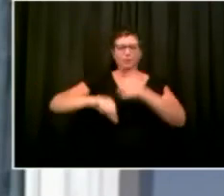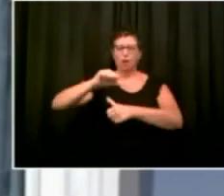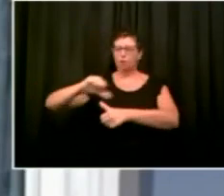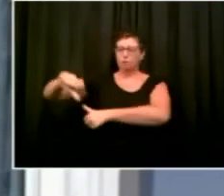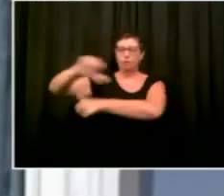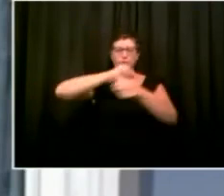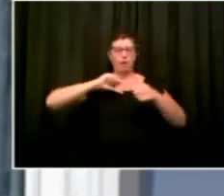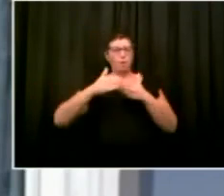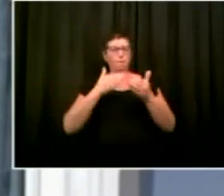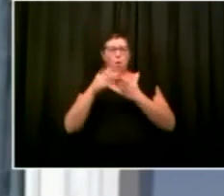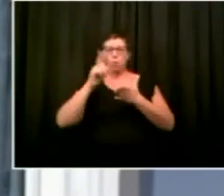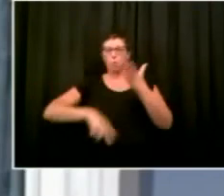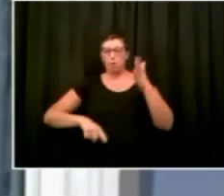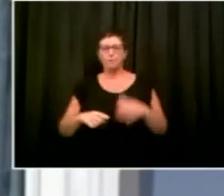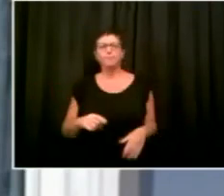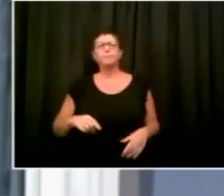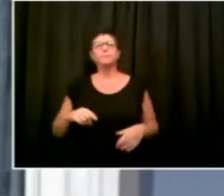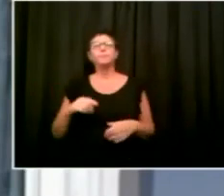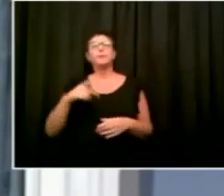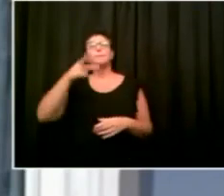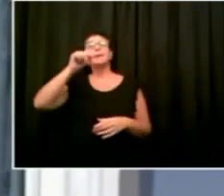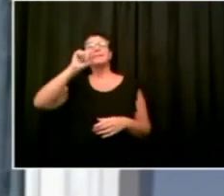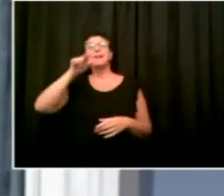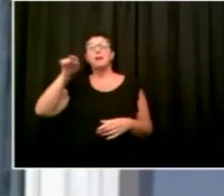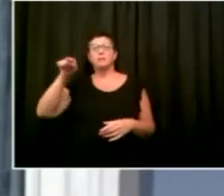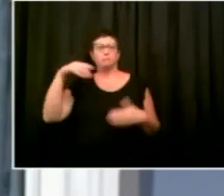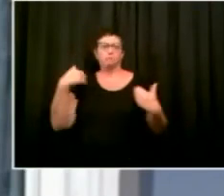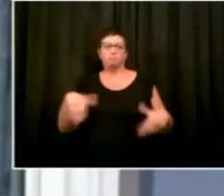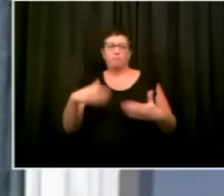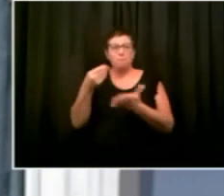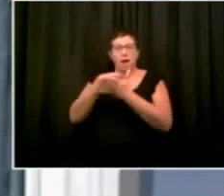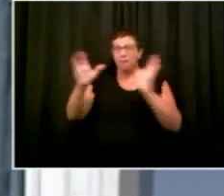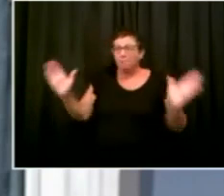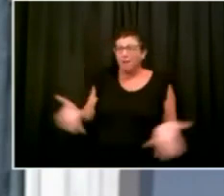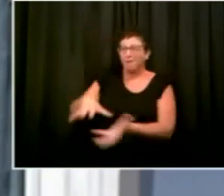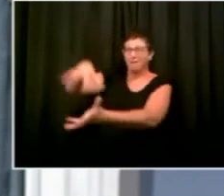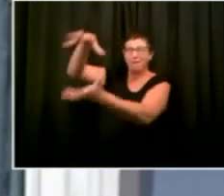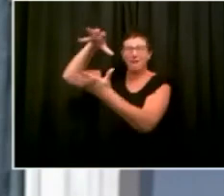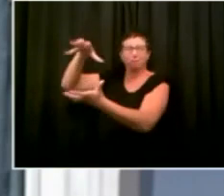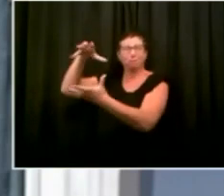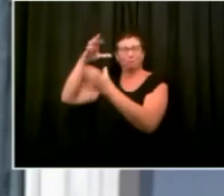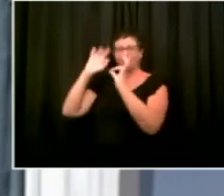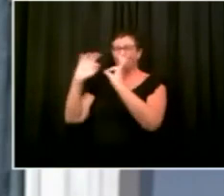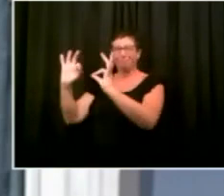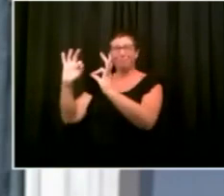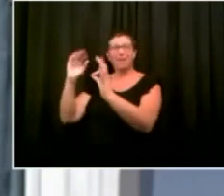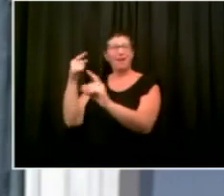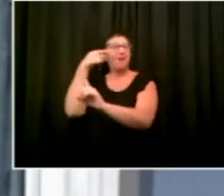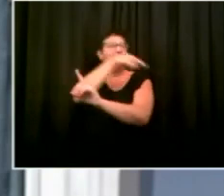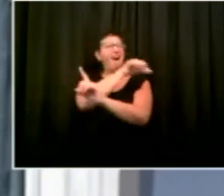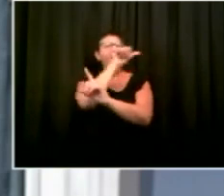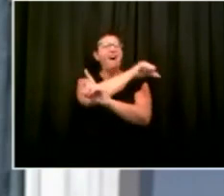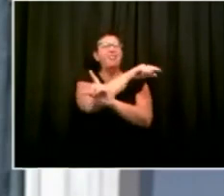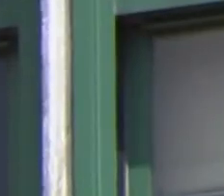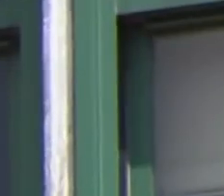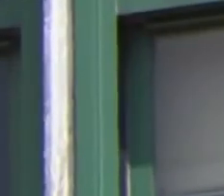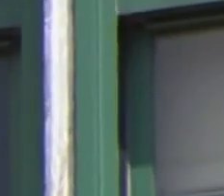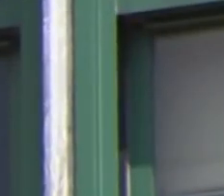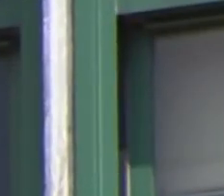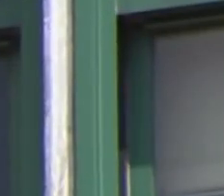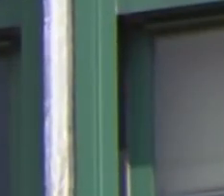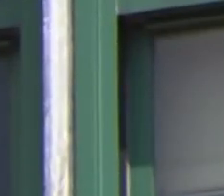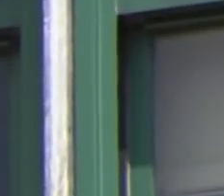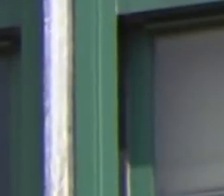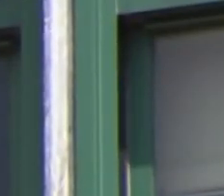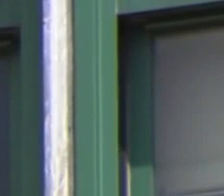raised more than enough for their school, let's identify another school that doesn't have that fundraising capacity. Let's help them out, too. Not only